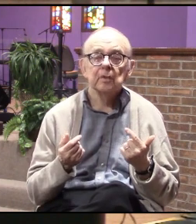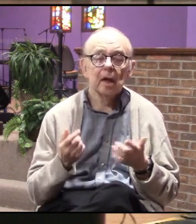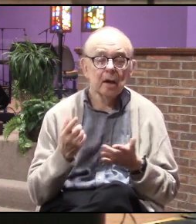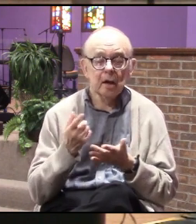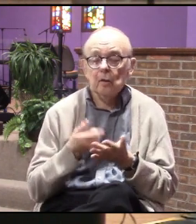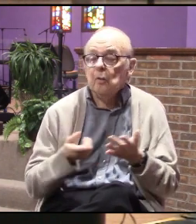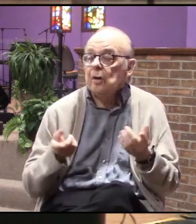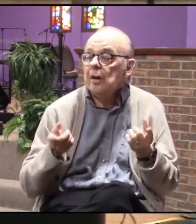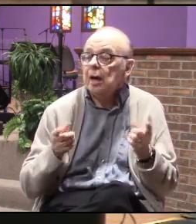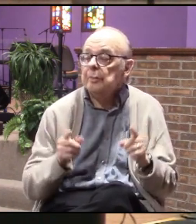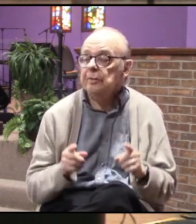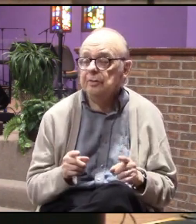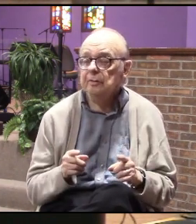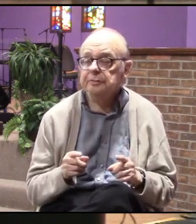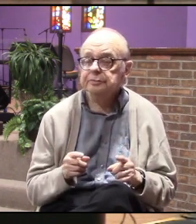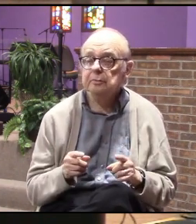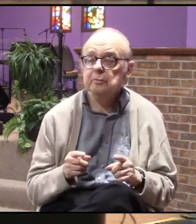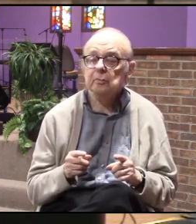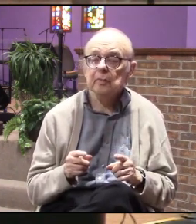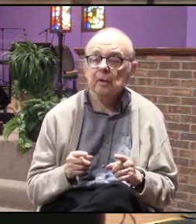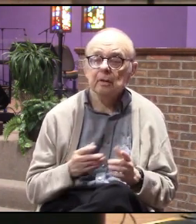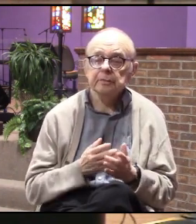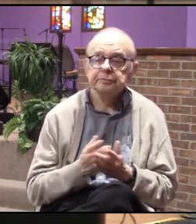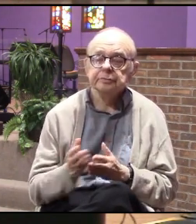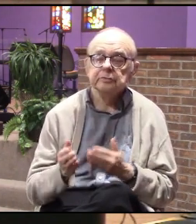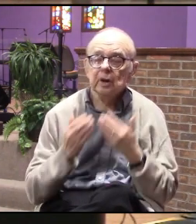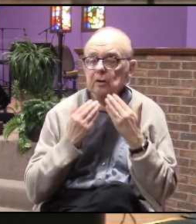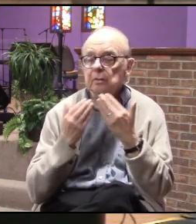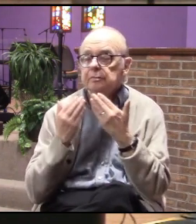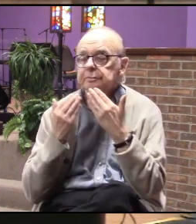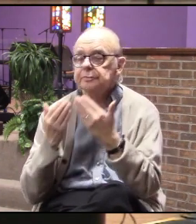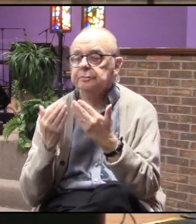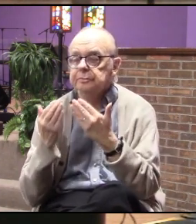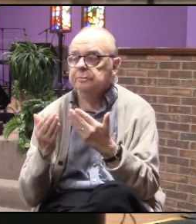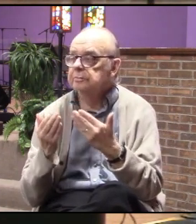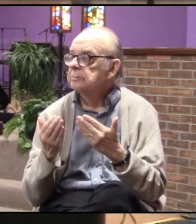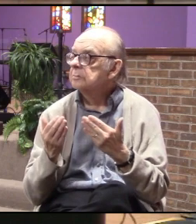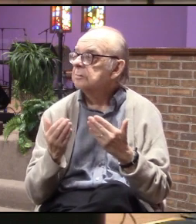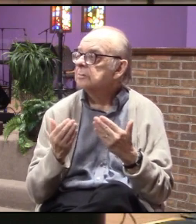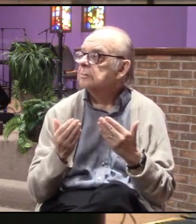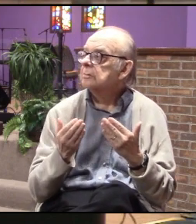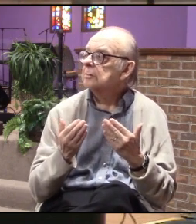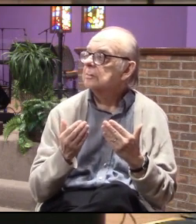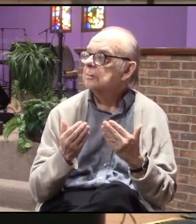What ends up happening is, through this gratitude,